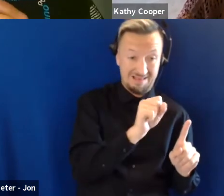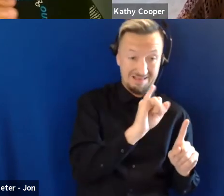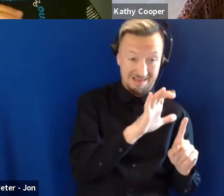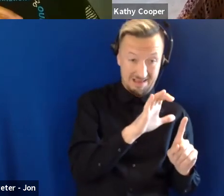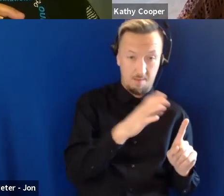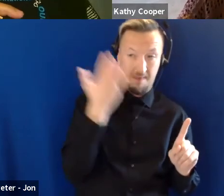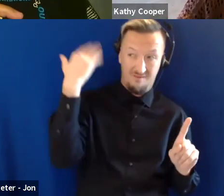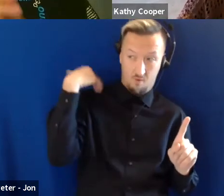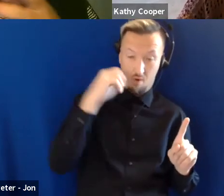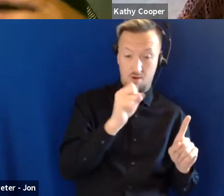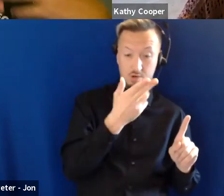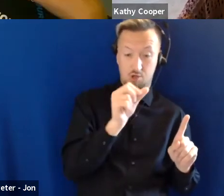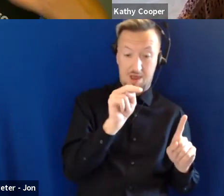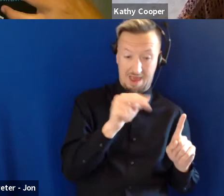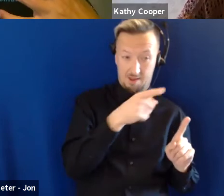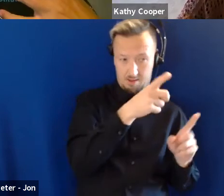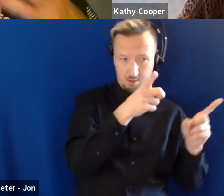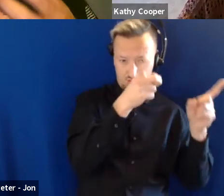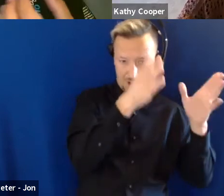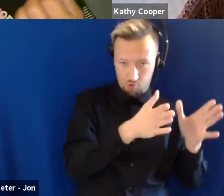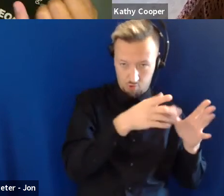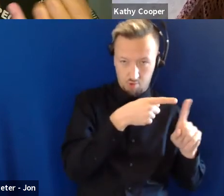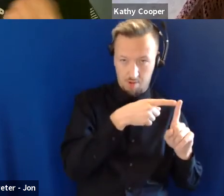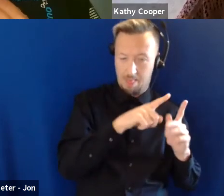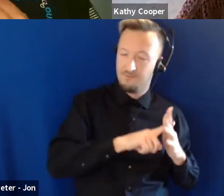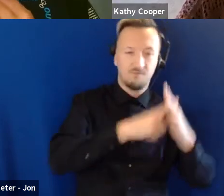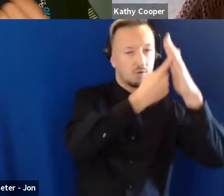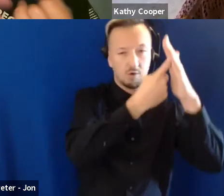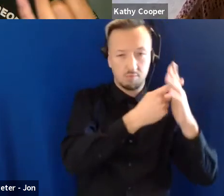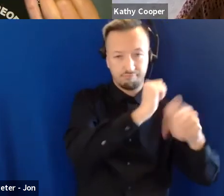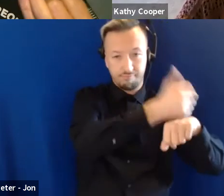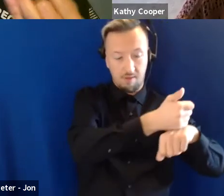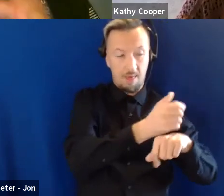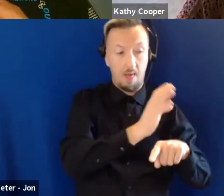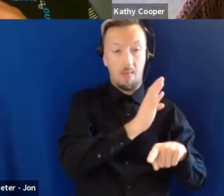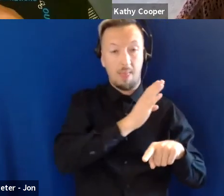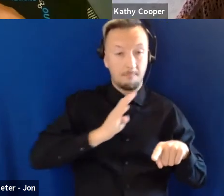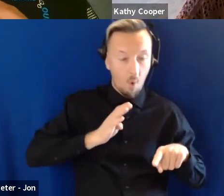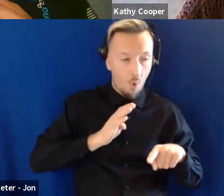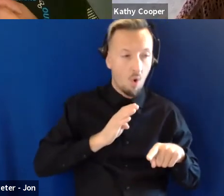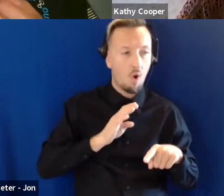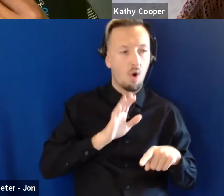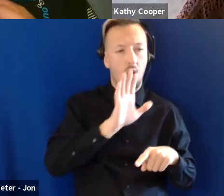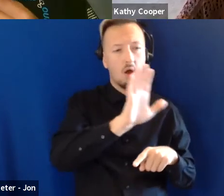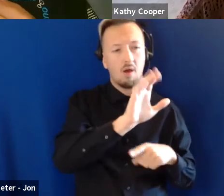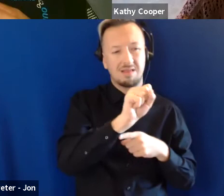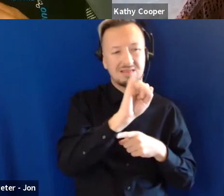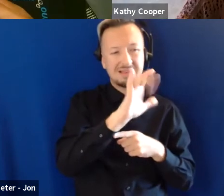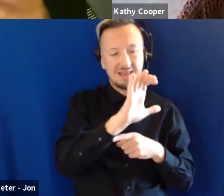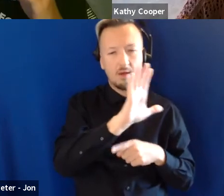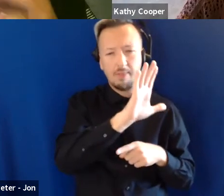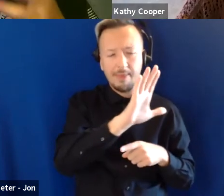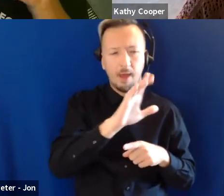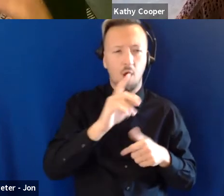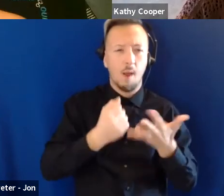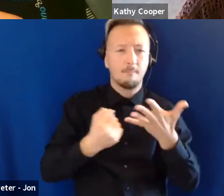our executive director, and in its initial iteration, the board that it had and the priorities that the SILC had at that point in time